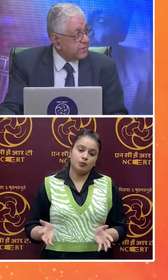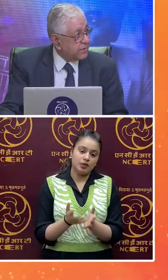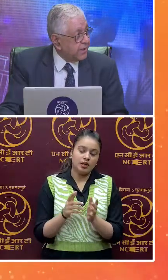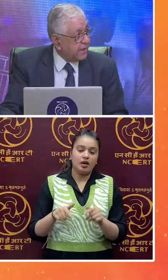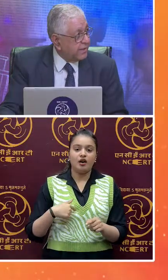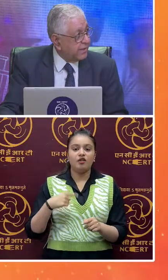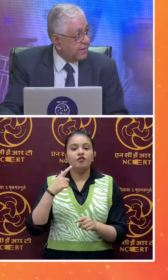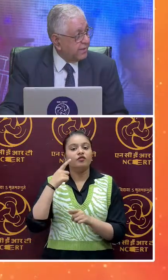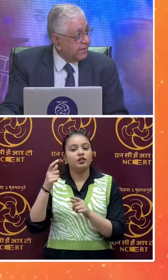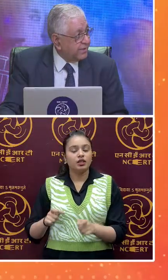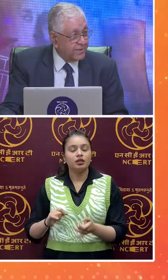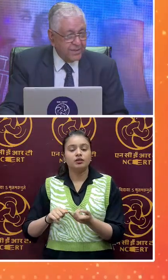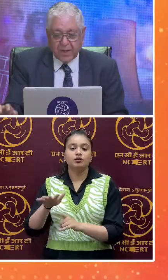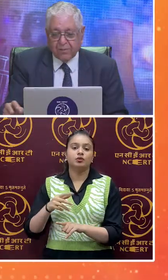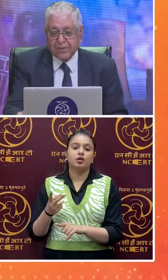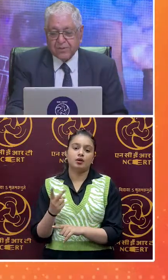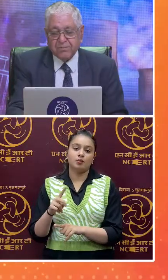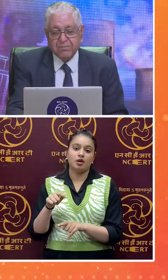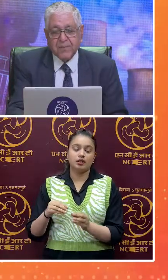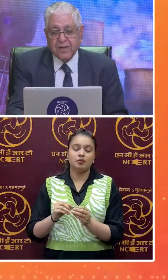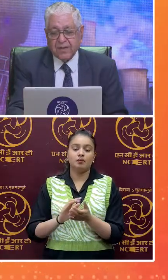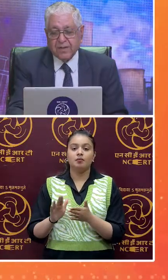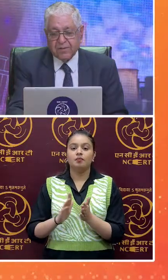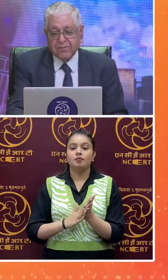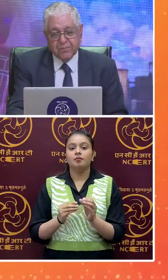industry and society. This is Bhabha's.